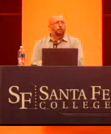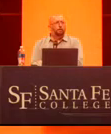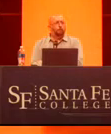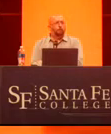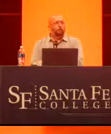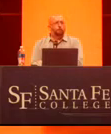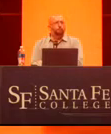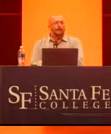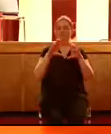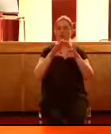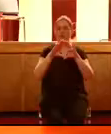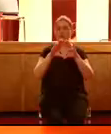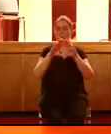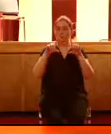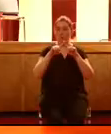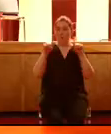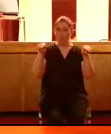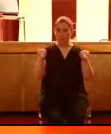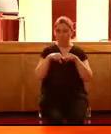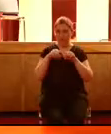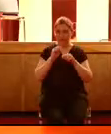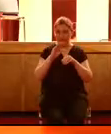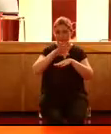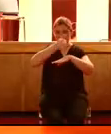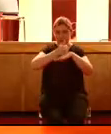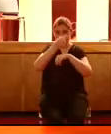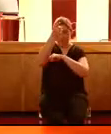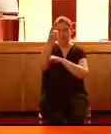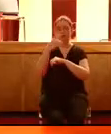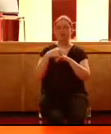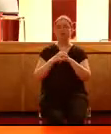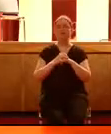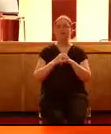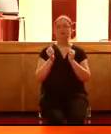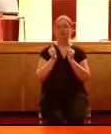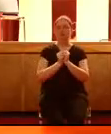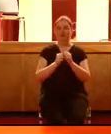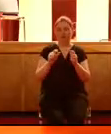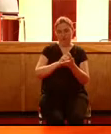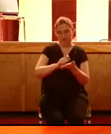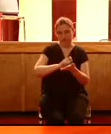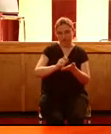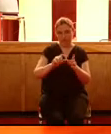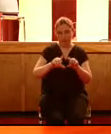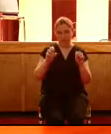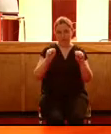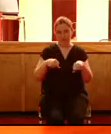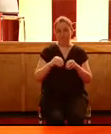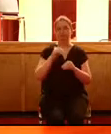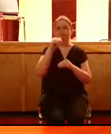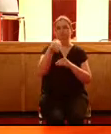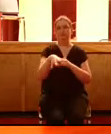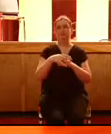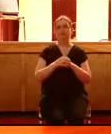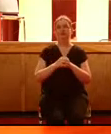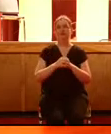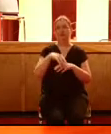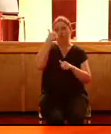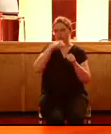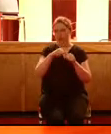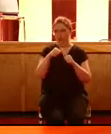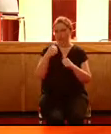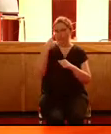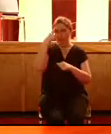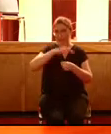there, an index card, and some pens. As I mentioned earlier, before we got the screen going, because of COVID-19